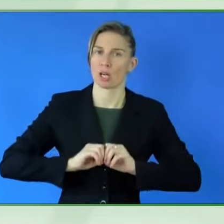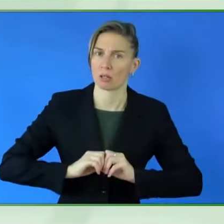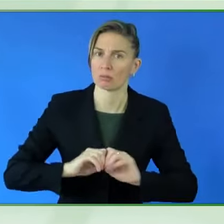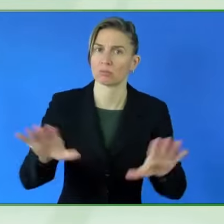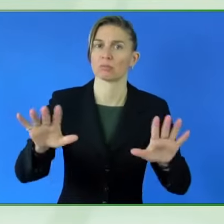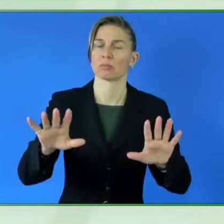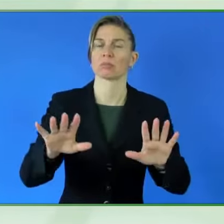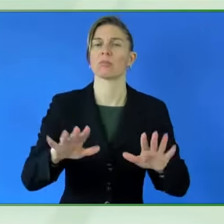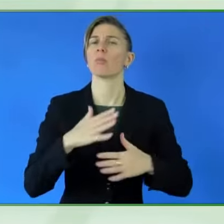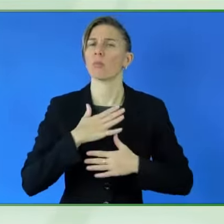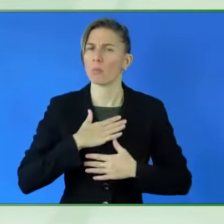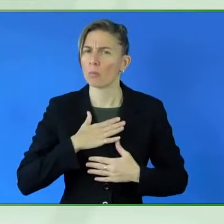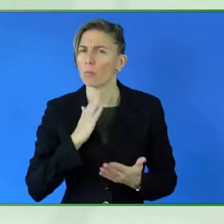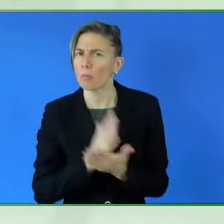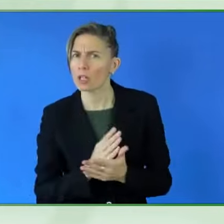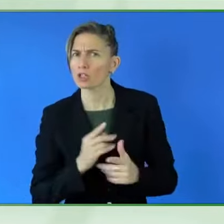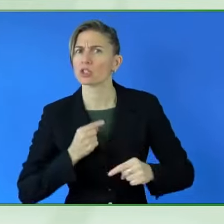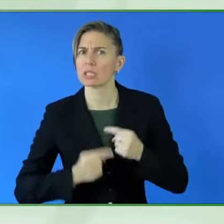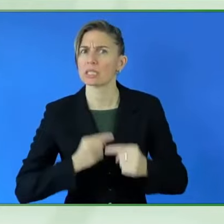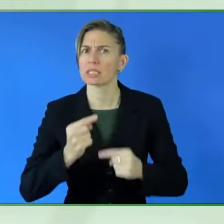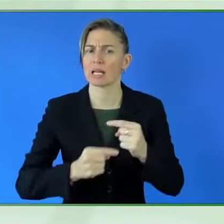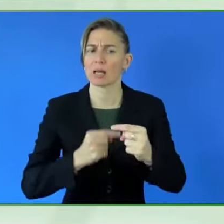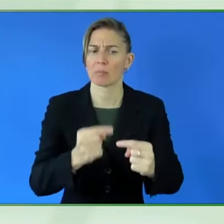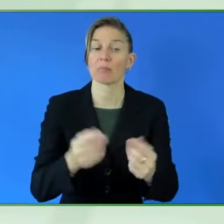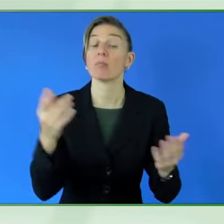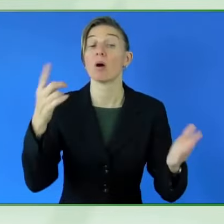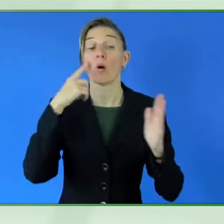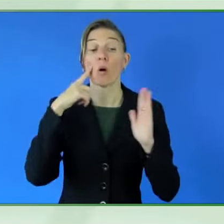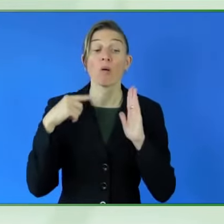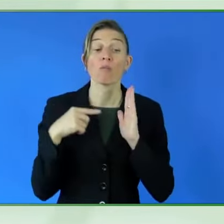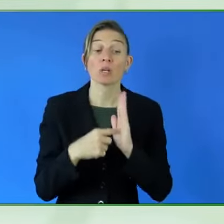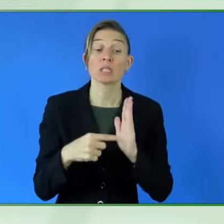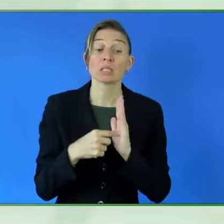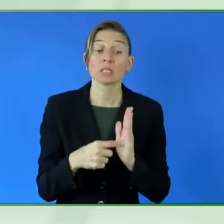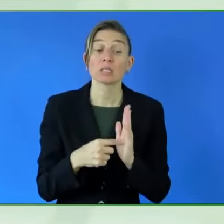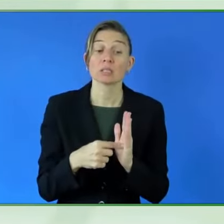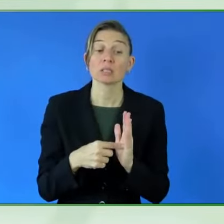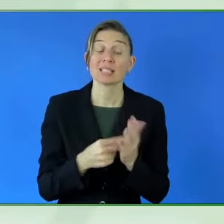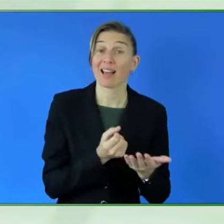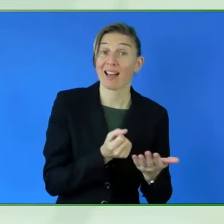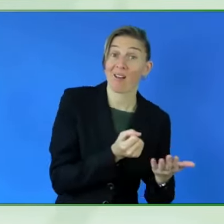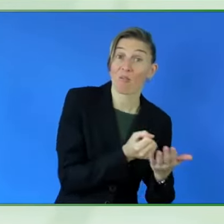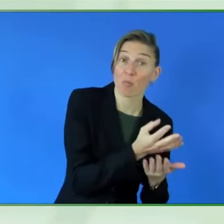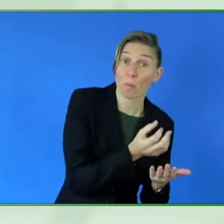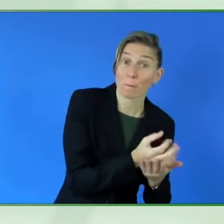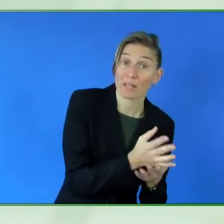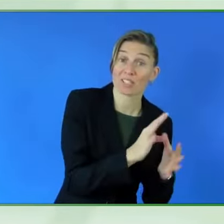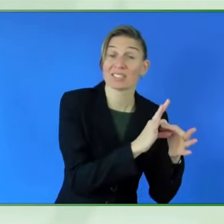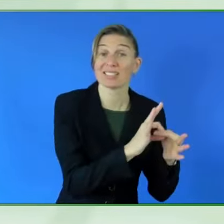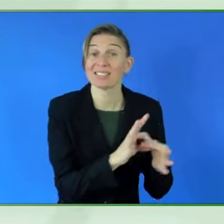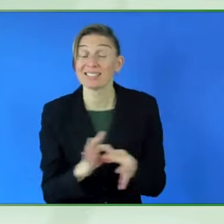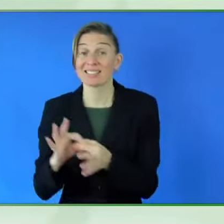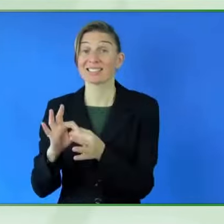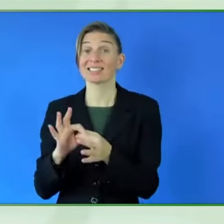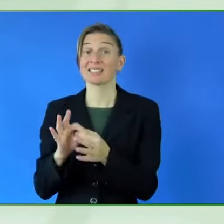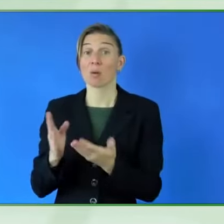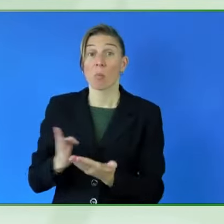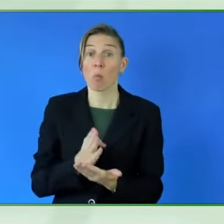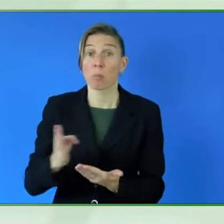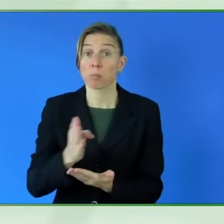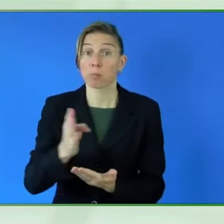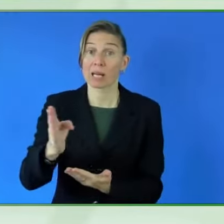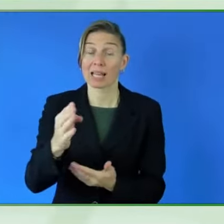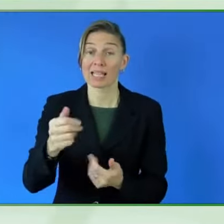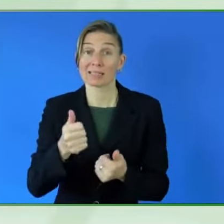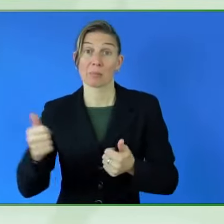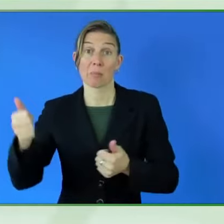In the case of Quito, for example, attaching the information to the mobility master plan was really important